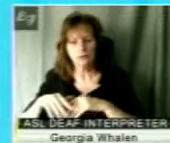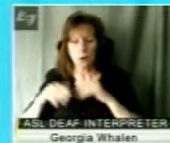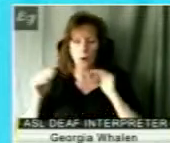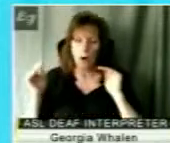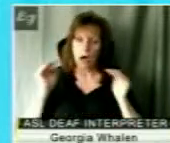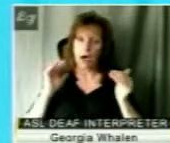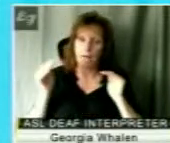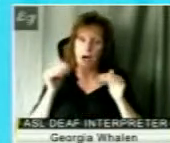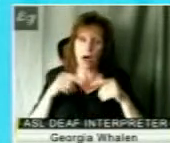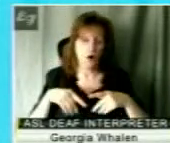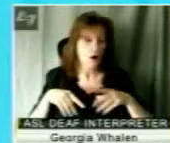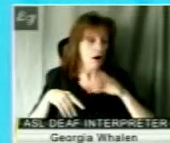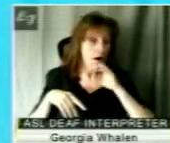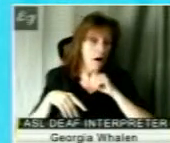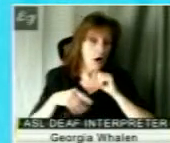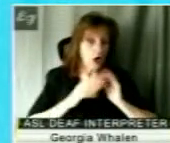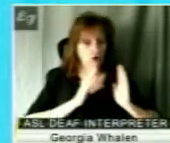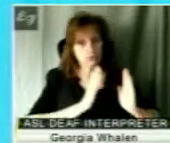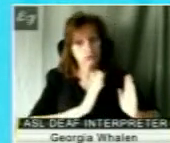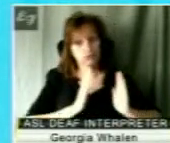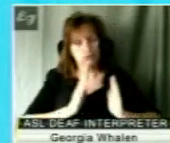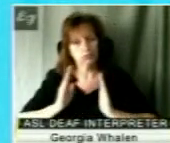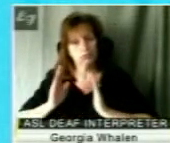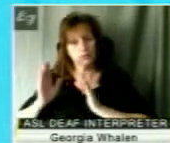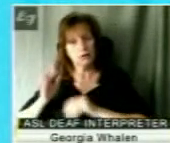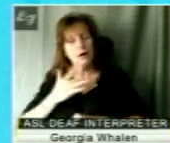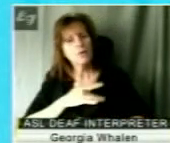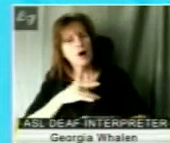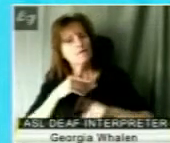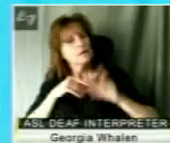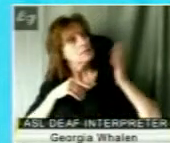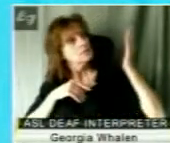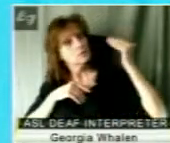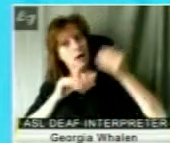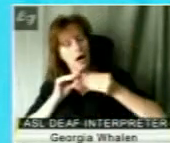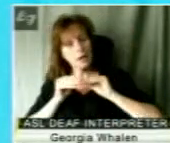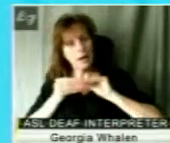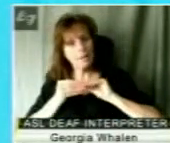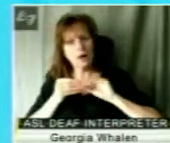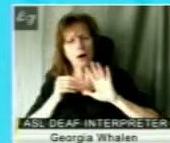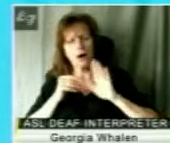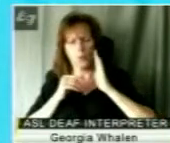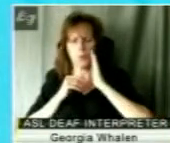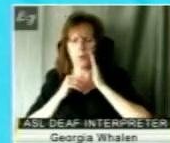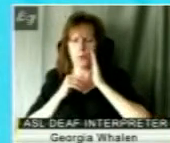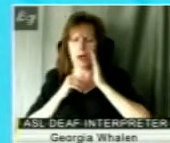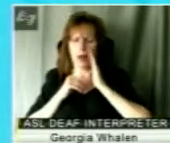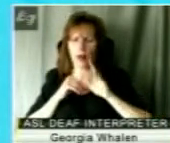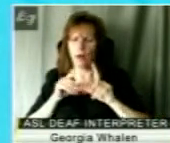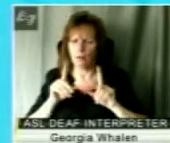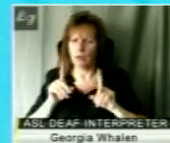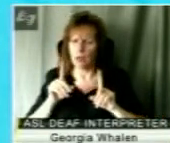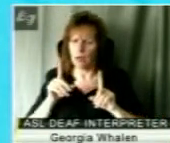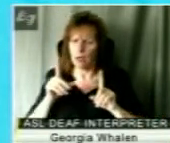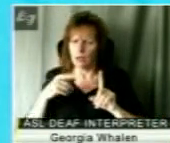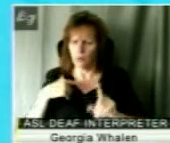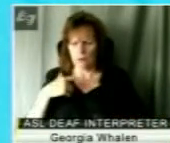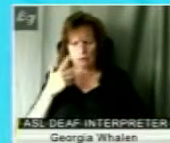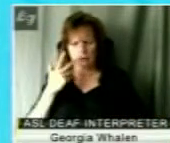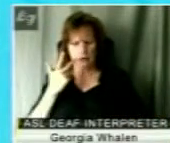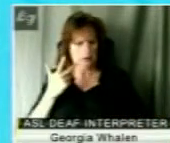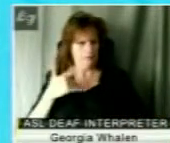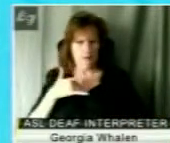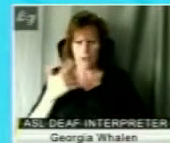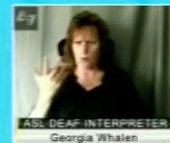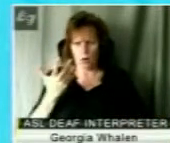what information we can get from the province in that regard. You know, we do hear of sort of different patterns in different areas. For example, we know some areas have a